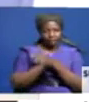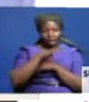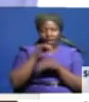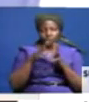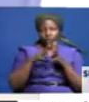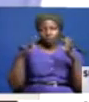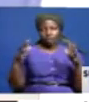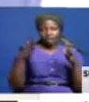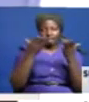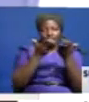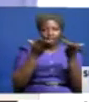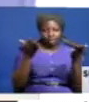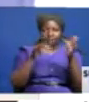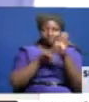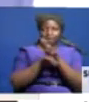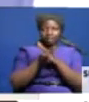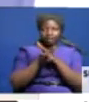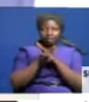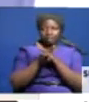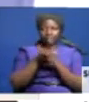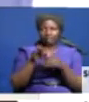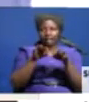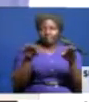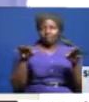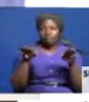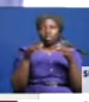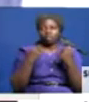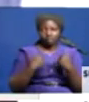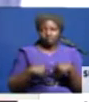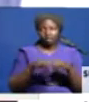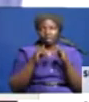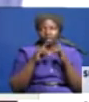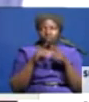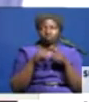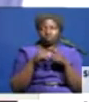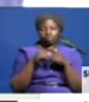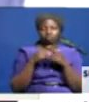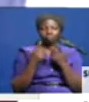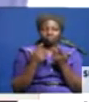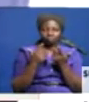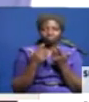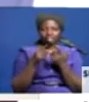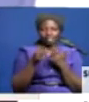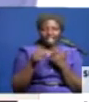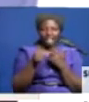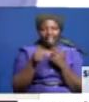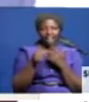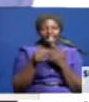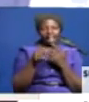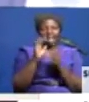the ground, and therefore it's simply like trying to shake an Irioko tree. And yours truly, you see, my